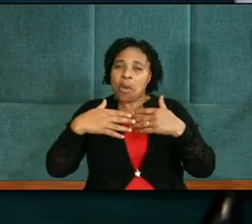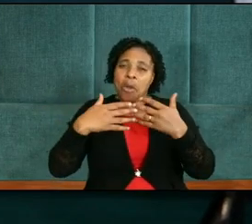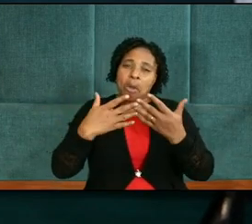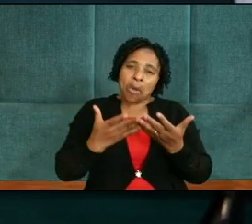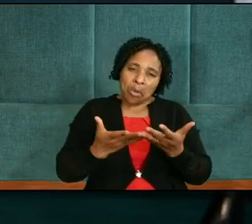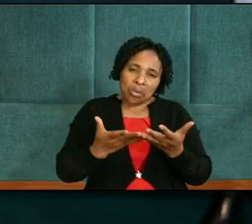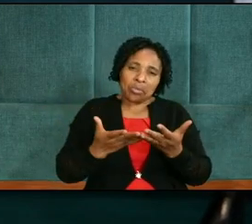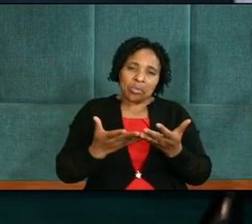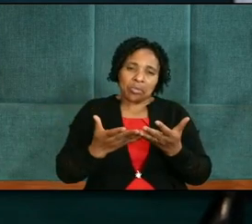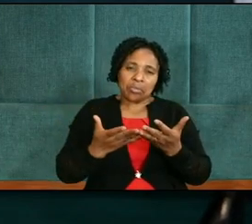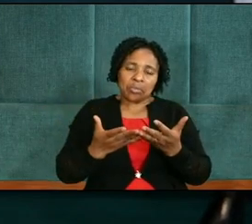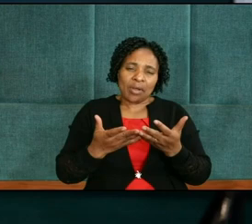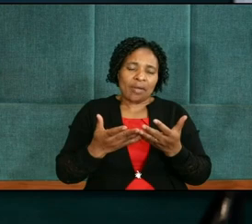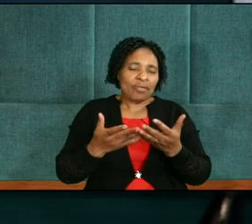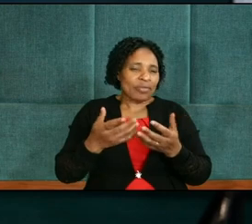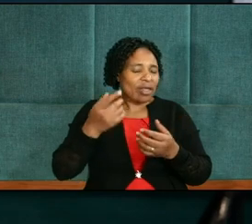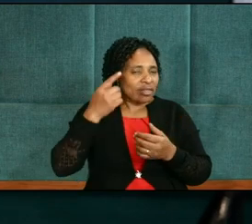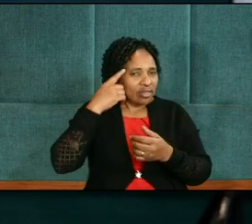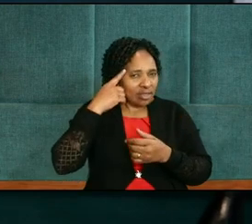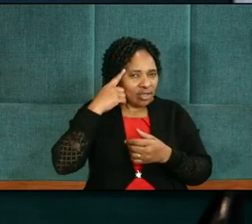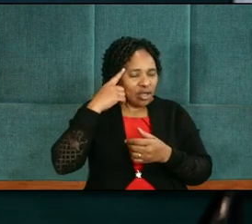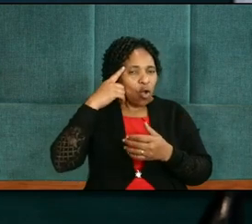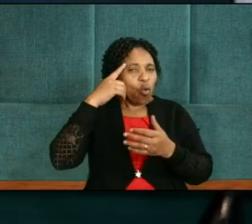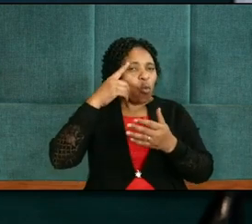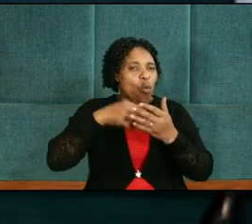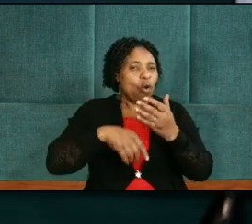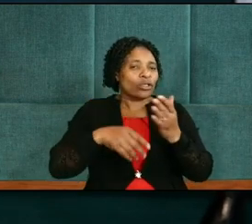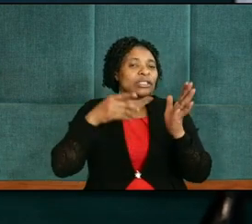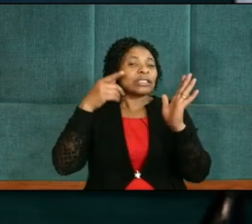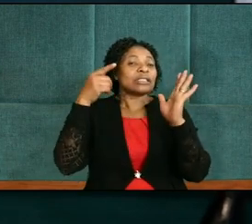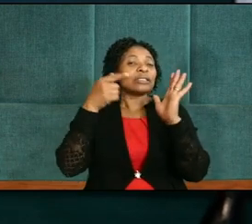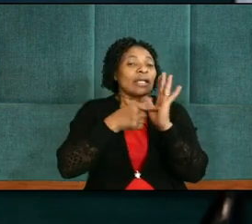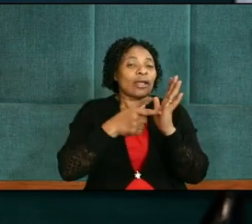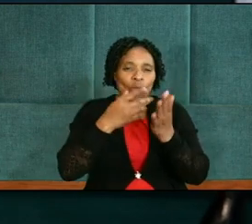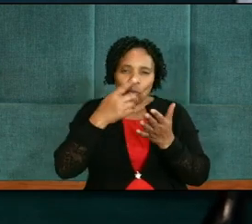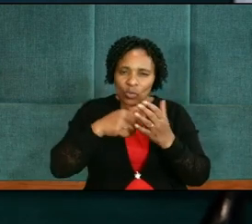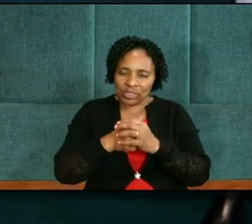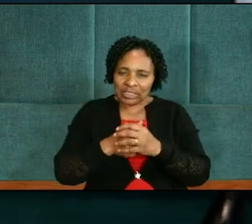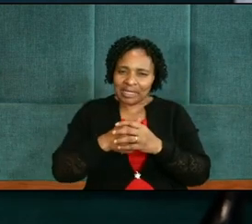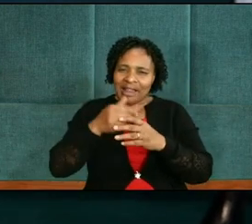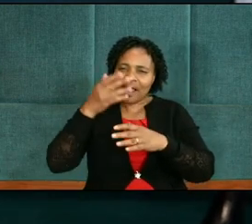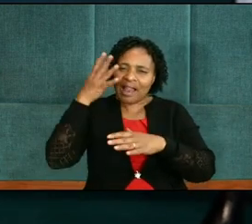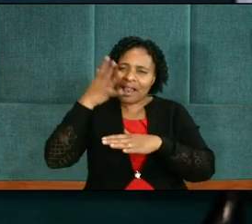no. I think what will go off is lie.